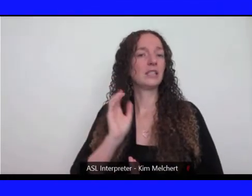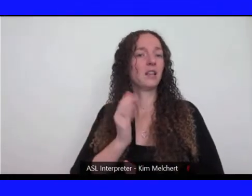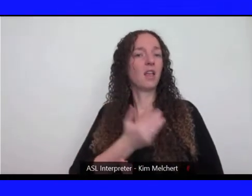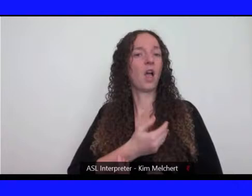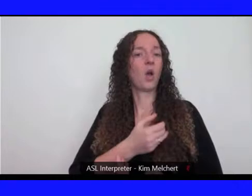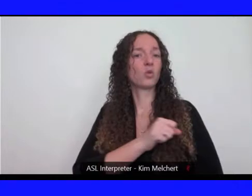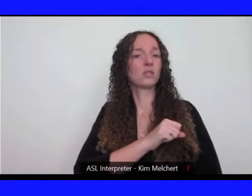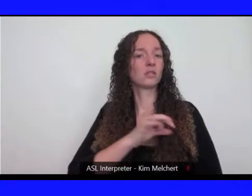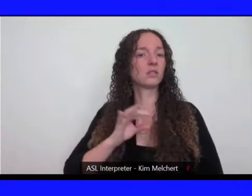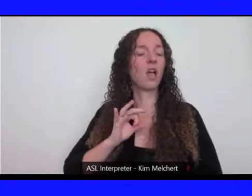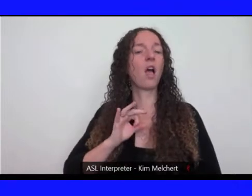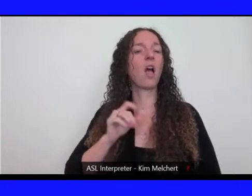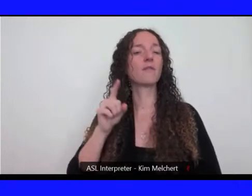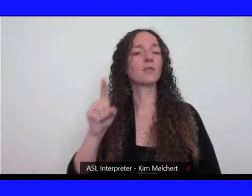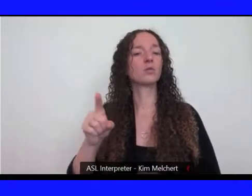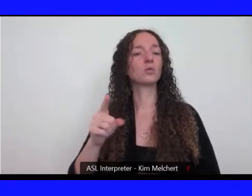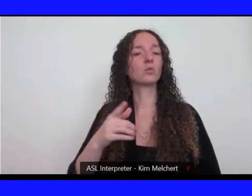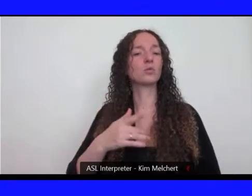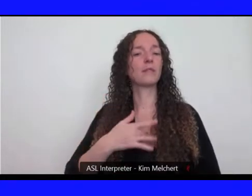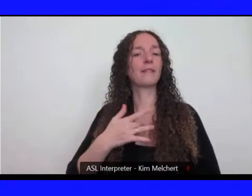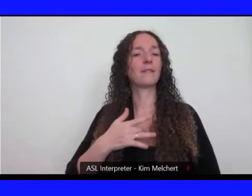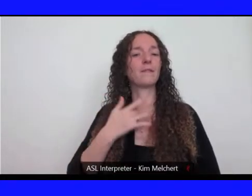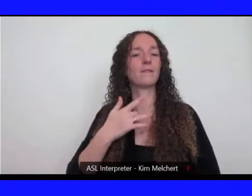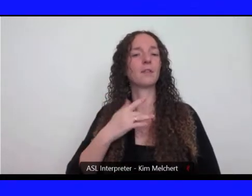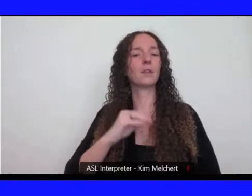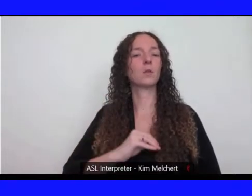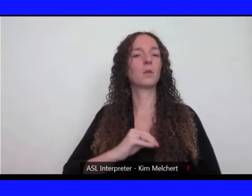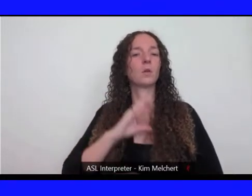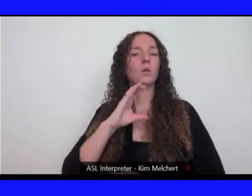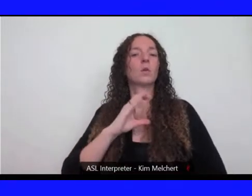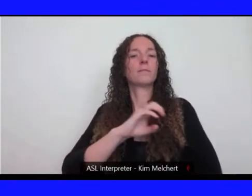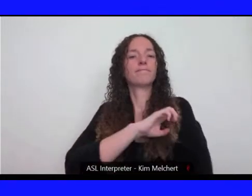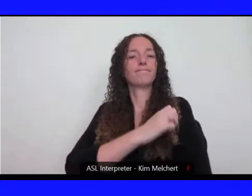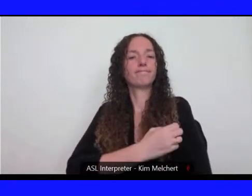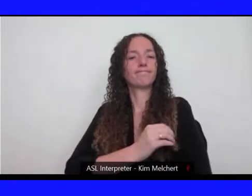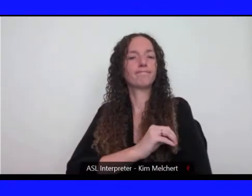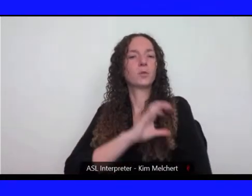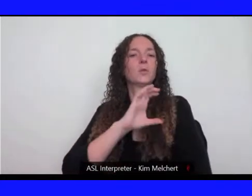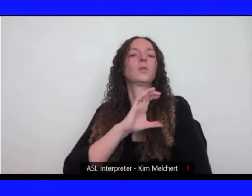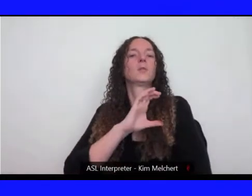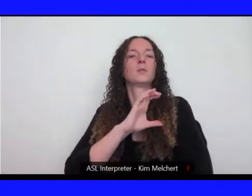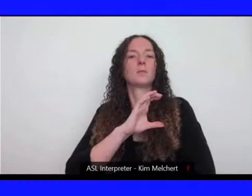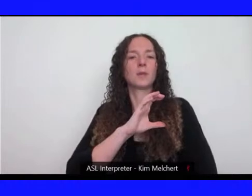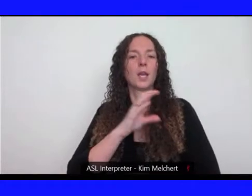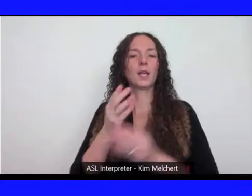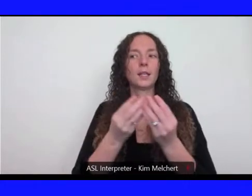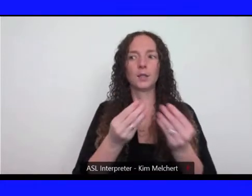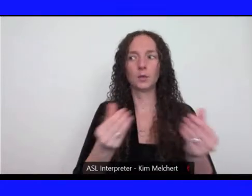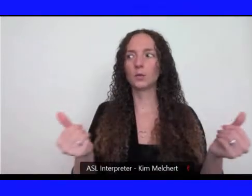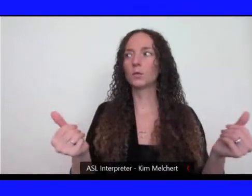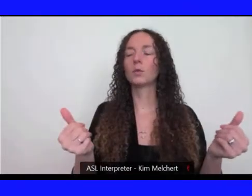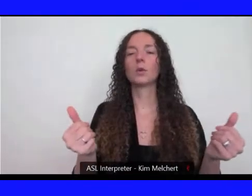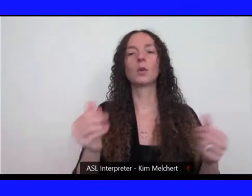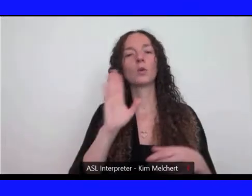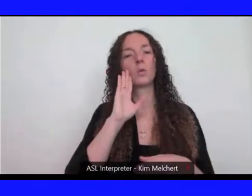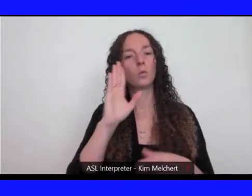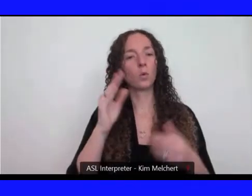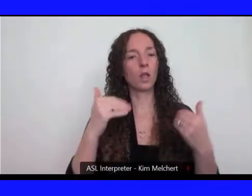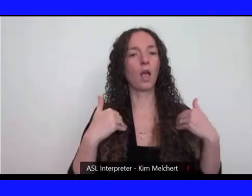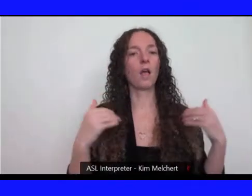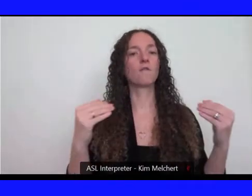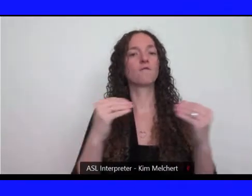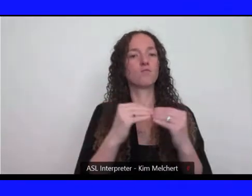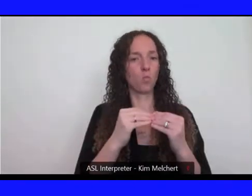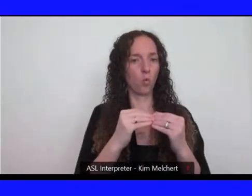the pandemic isn't over, so that they have more to give. And I think it is challenging to, right, and Mitch